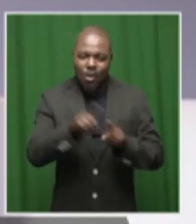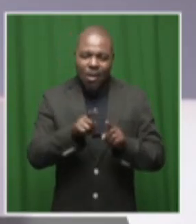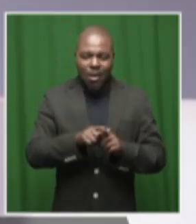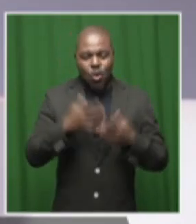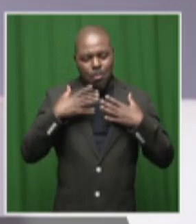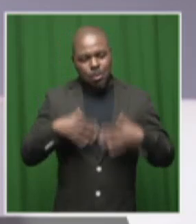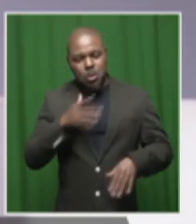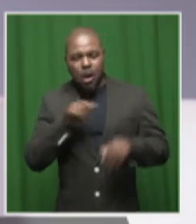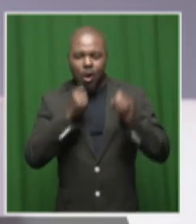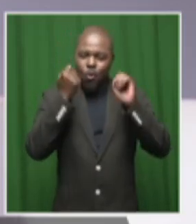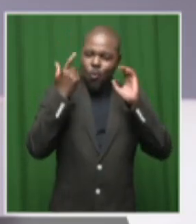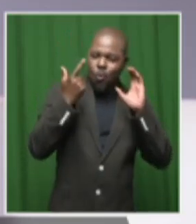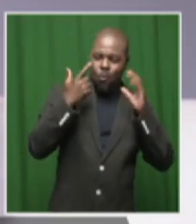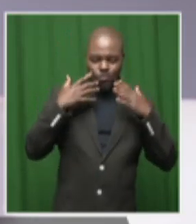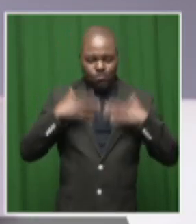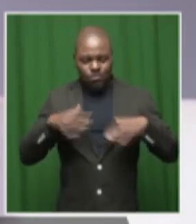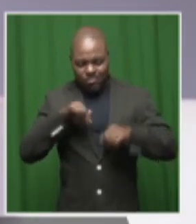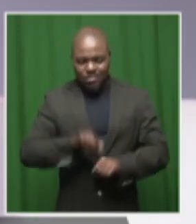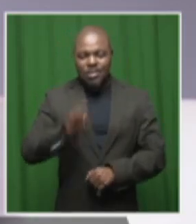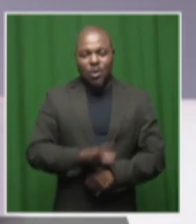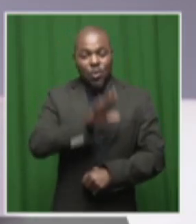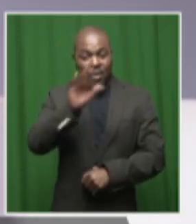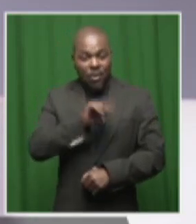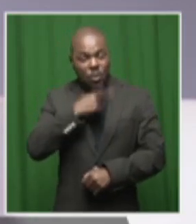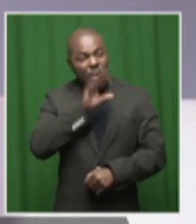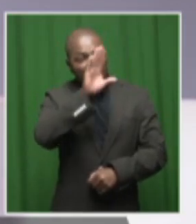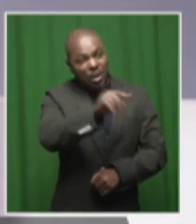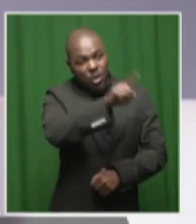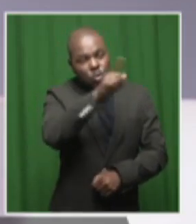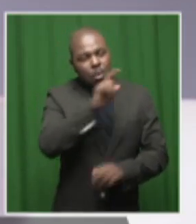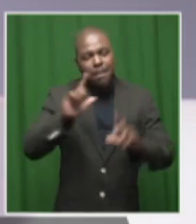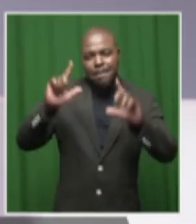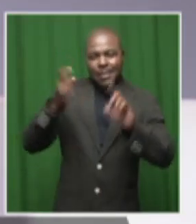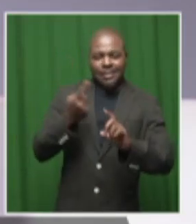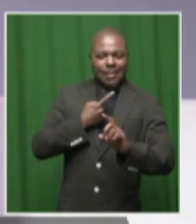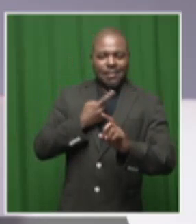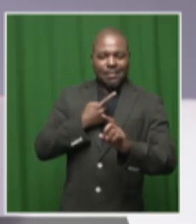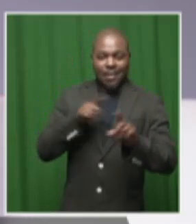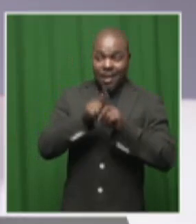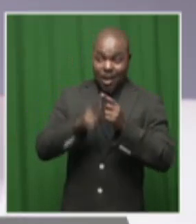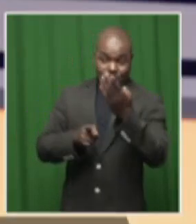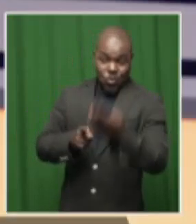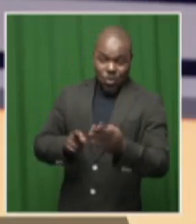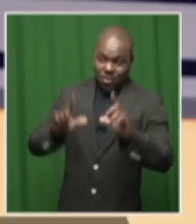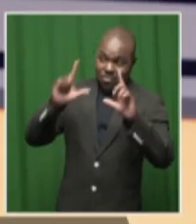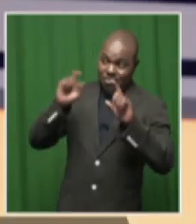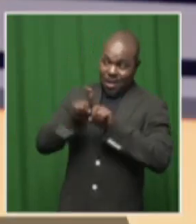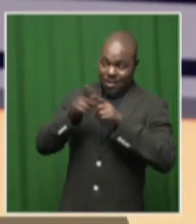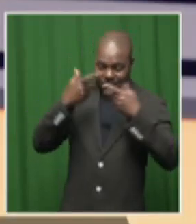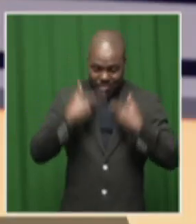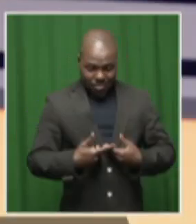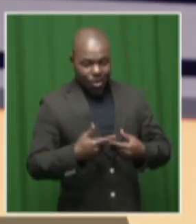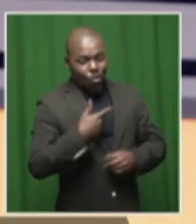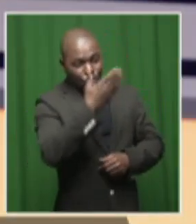local manufactured clothing. And we're asking South Africans to take a picture of themselves looking like you do, or looking like I do, or